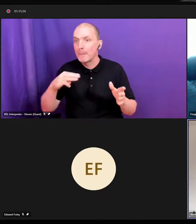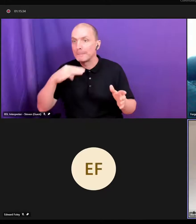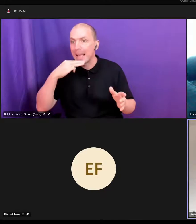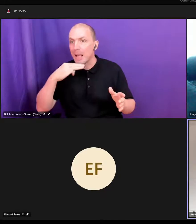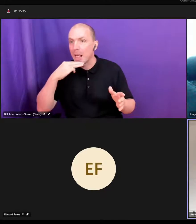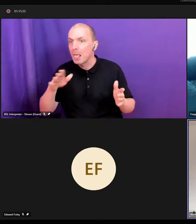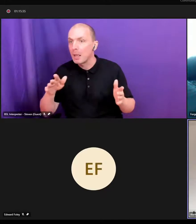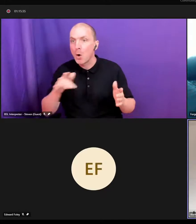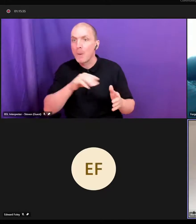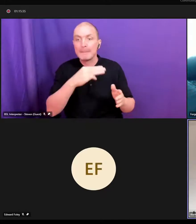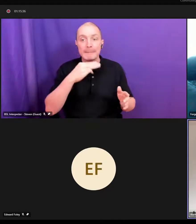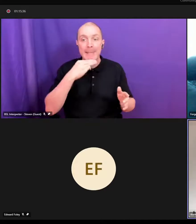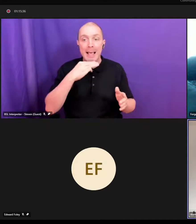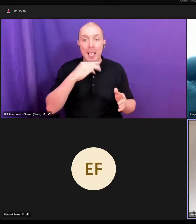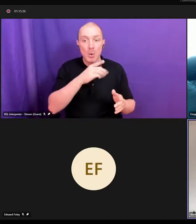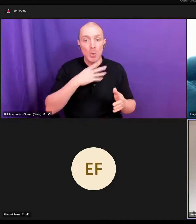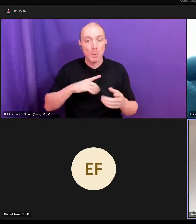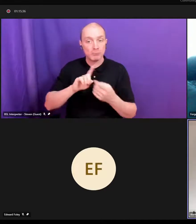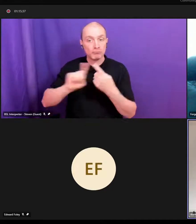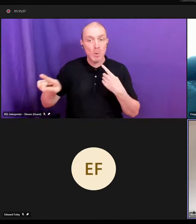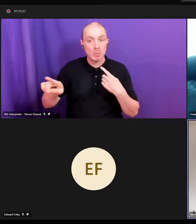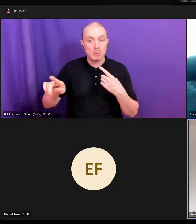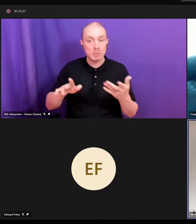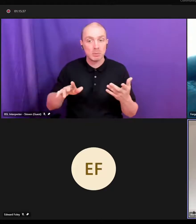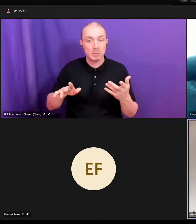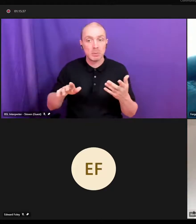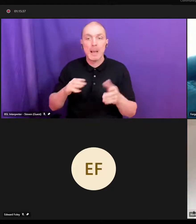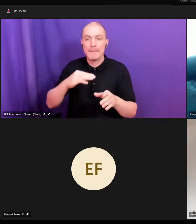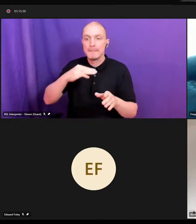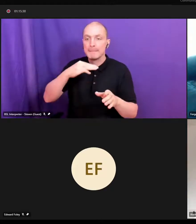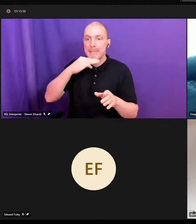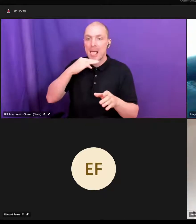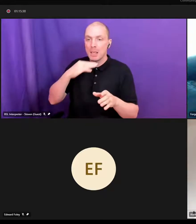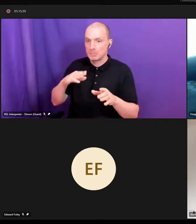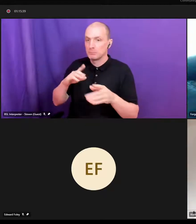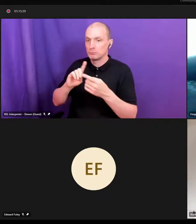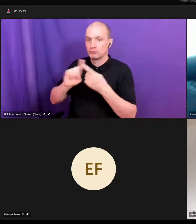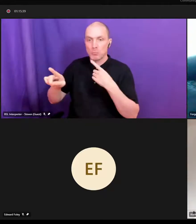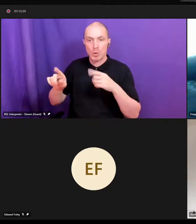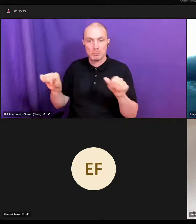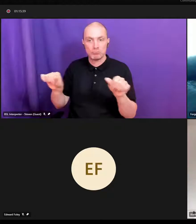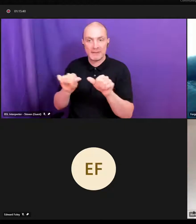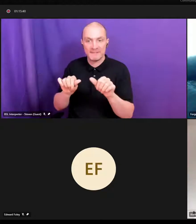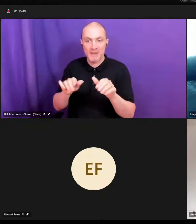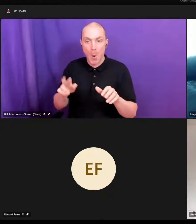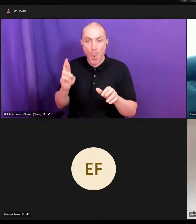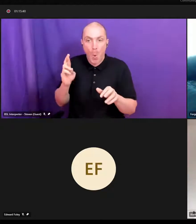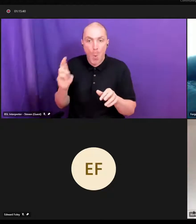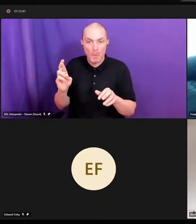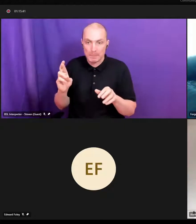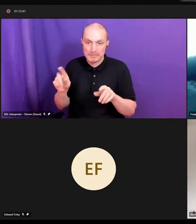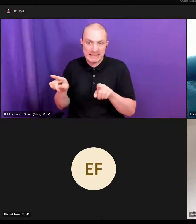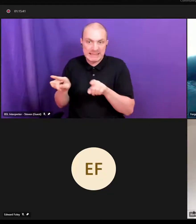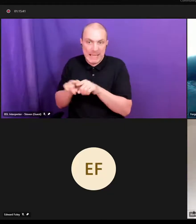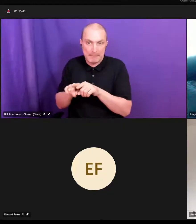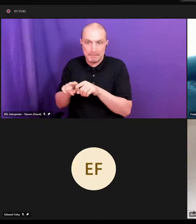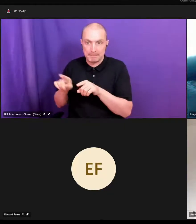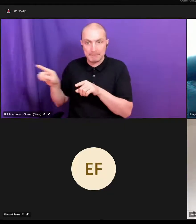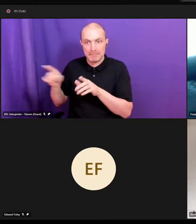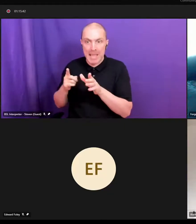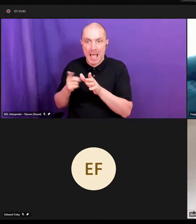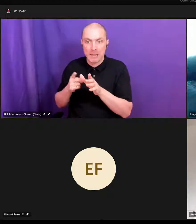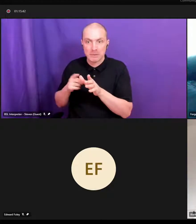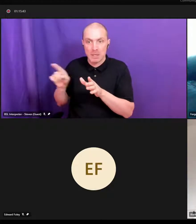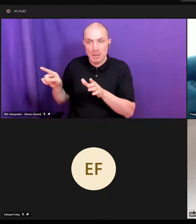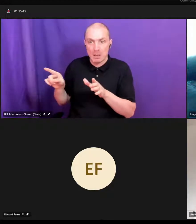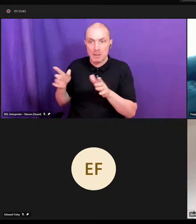want to respond to that? Just very briefly, and hopefully it'll be the same as what Alistair was just about to say. Probably first,